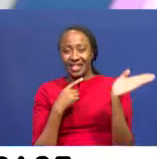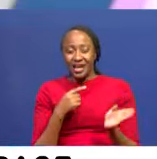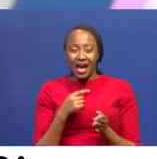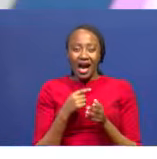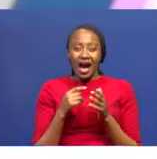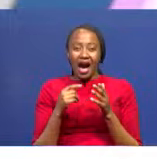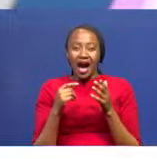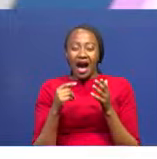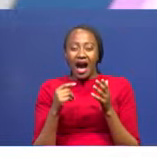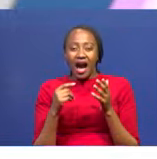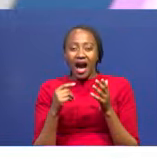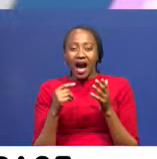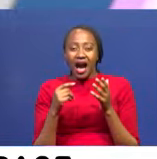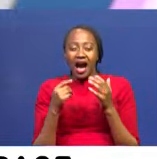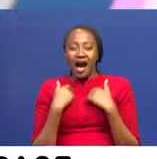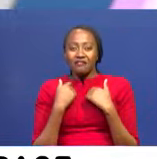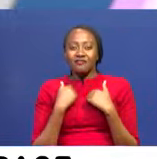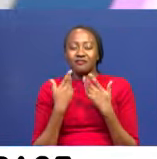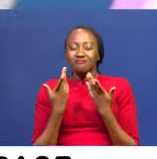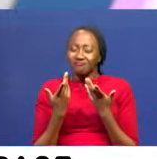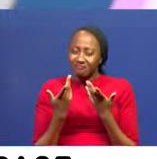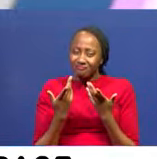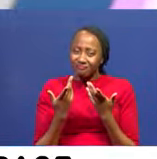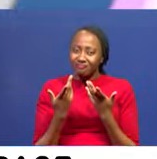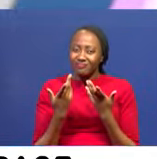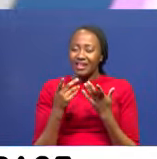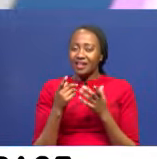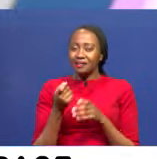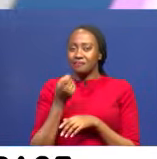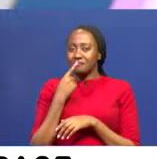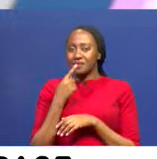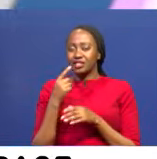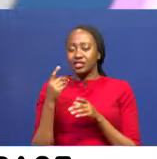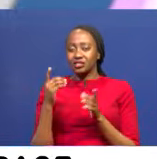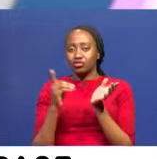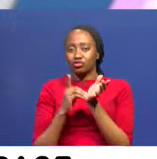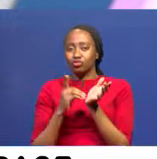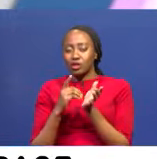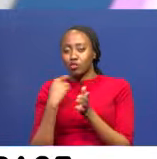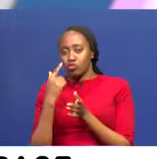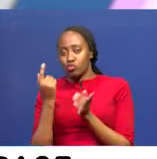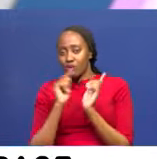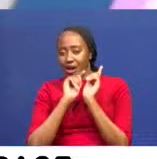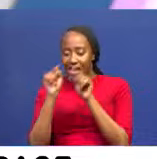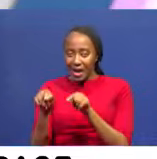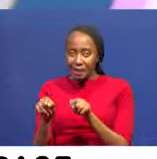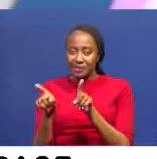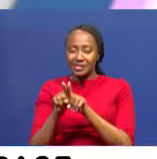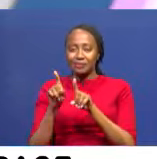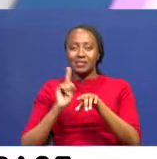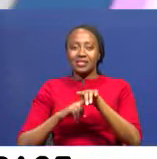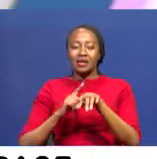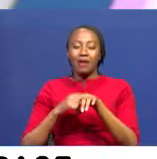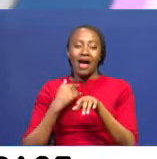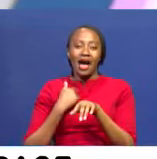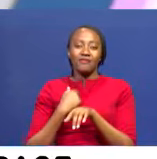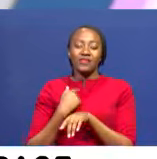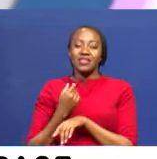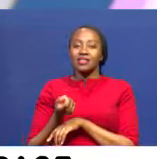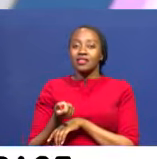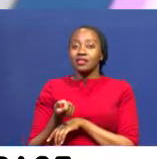now the pharmacist and any other provider comes in, because there is what you call the therapeutic index